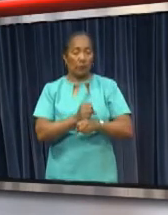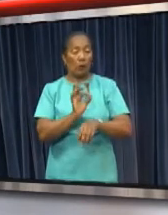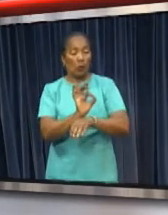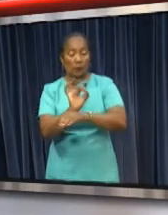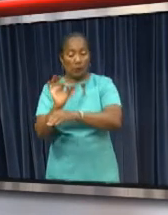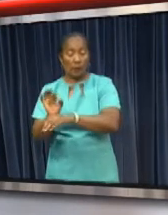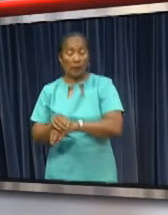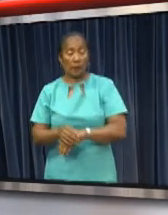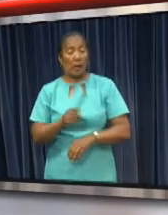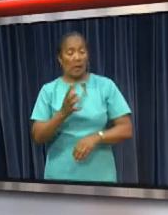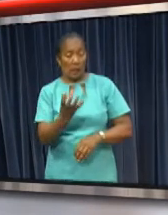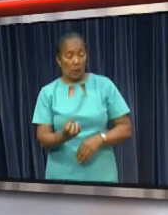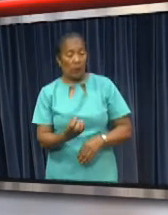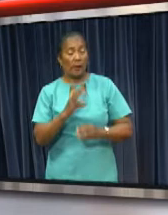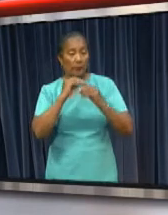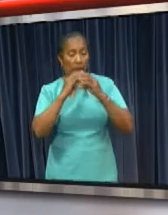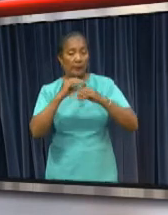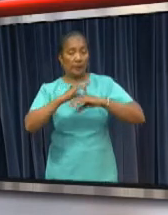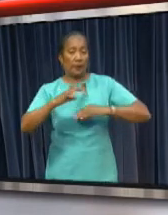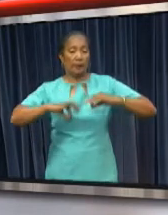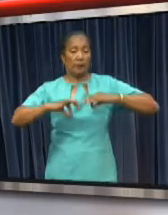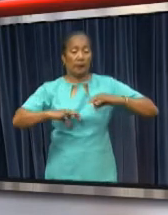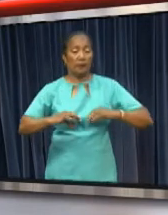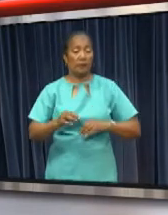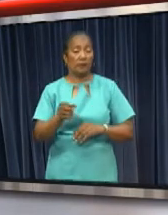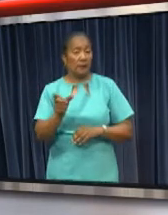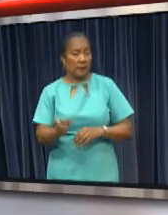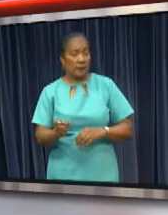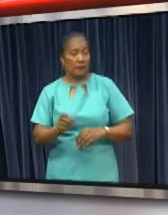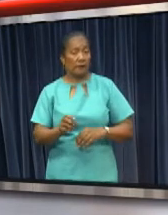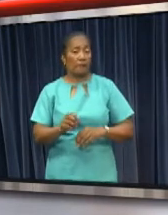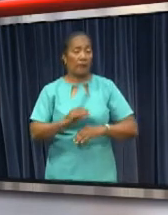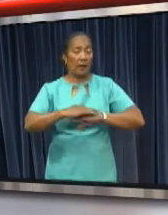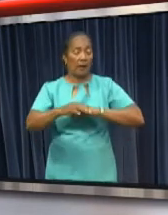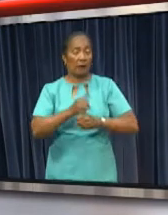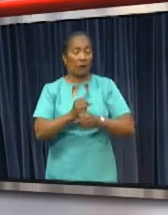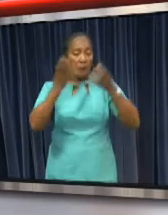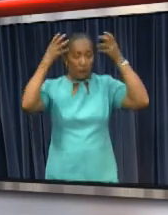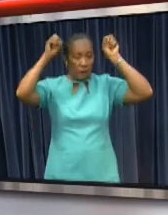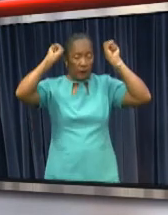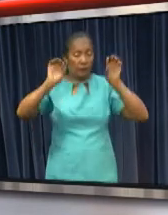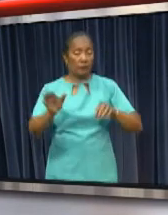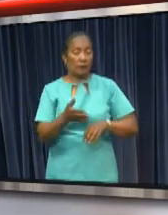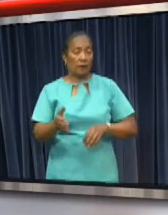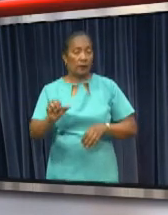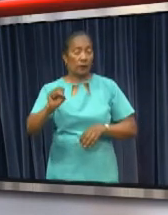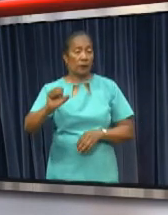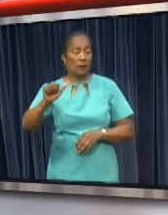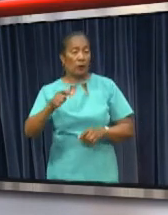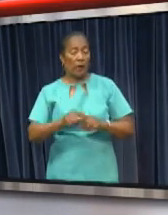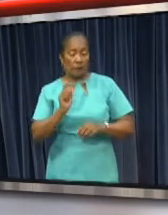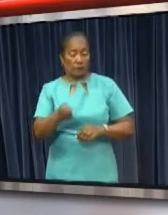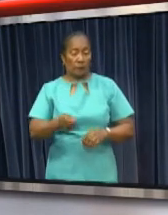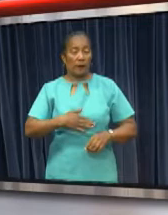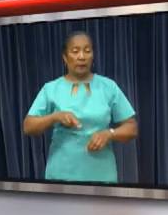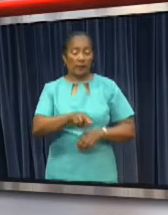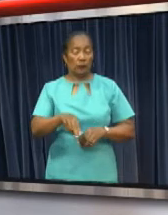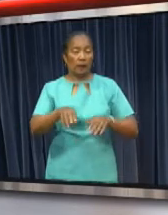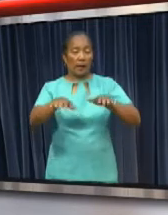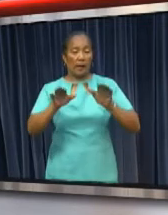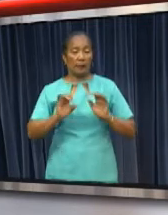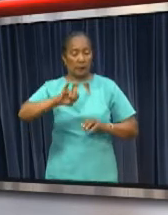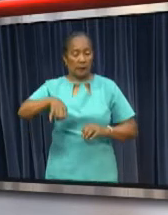agriculture their own, he advises. Even foreign universities could help to set up agricultural education